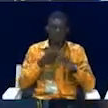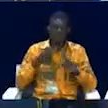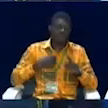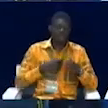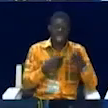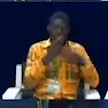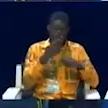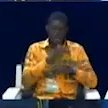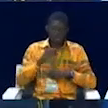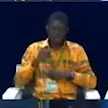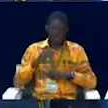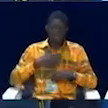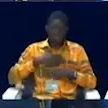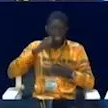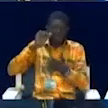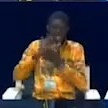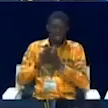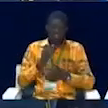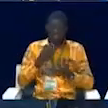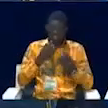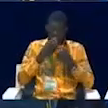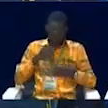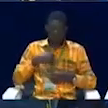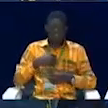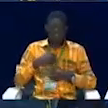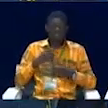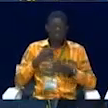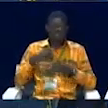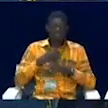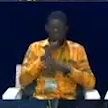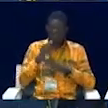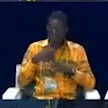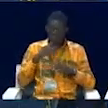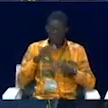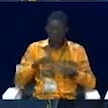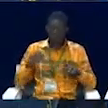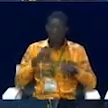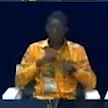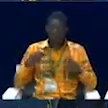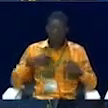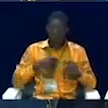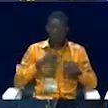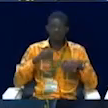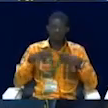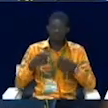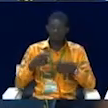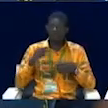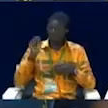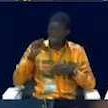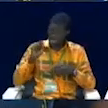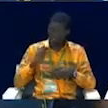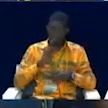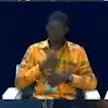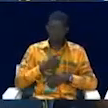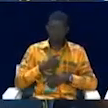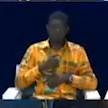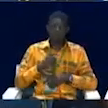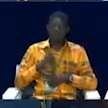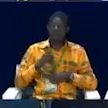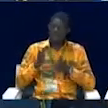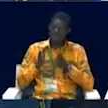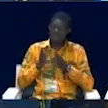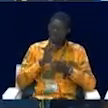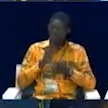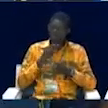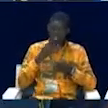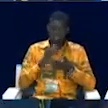coming, my wife said, "We don't have a child, but we still go anyway." I said, "Yes, of course. After all, that